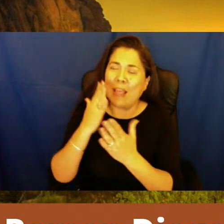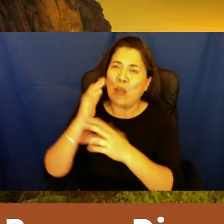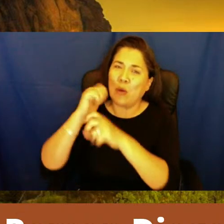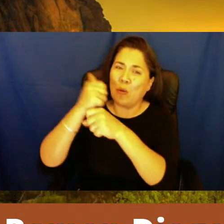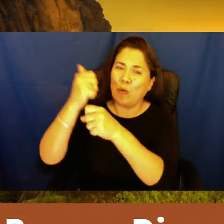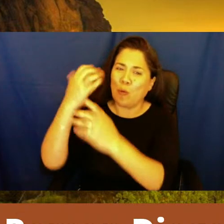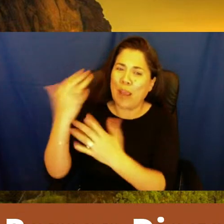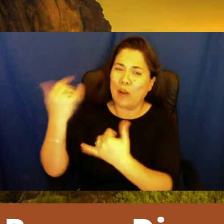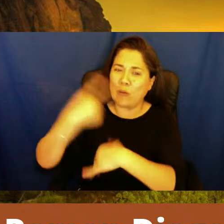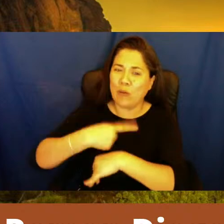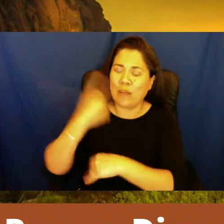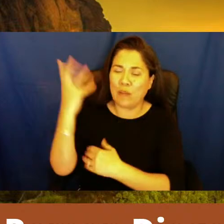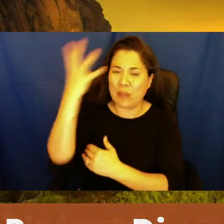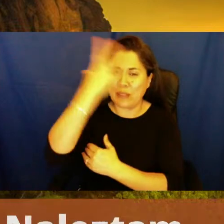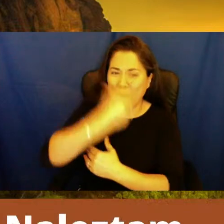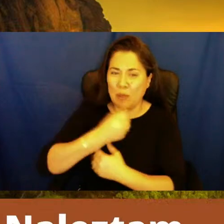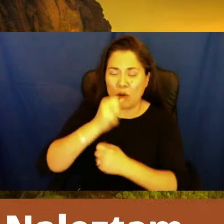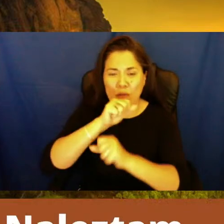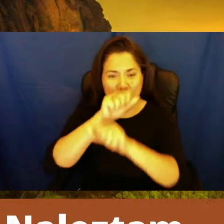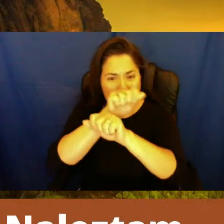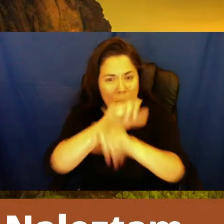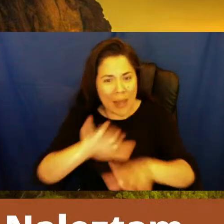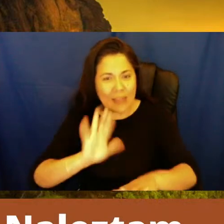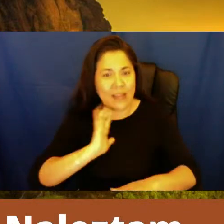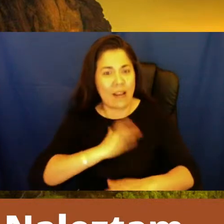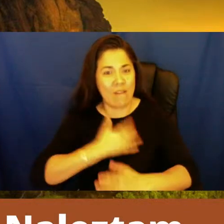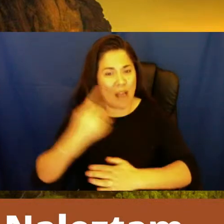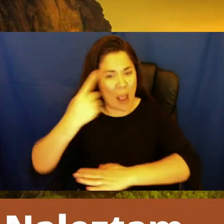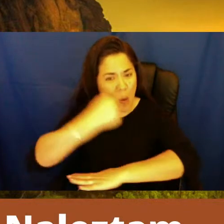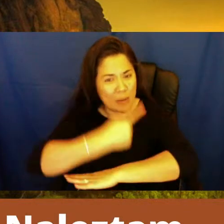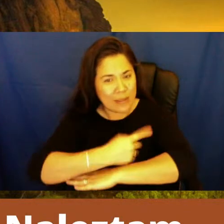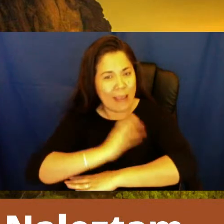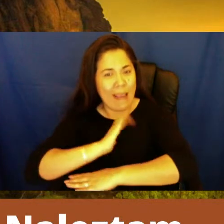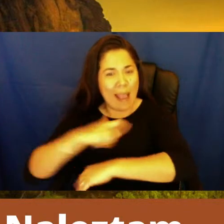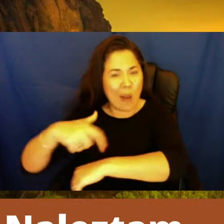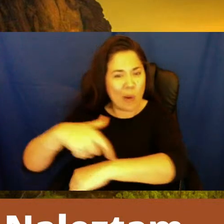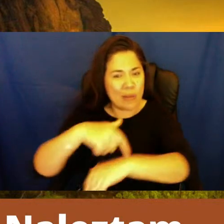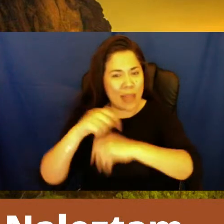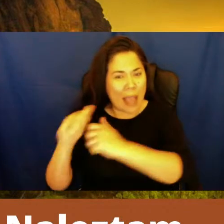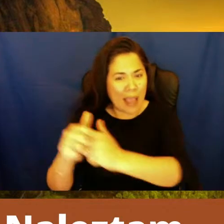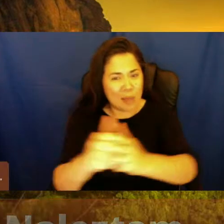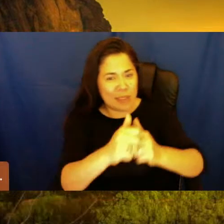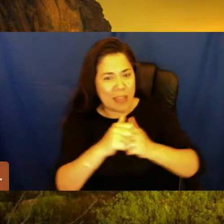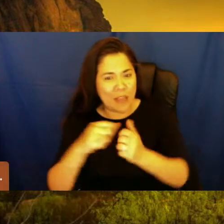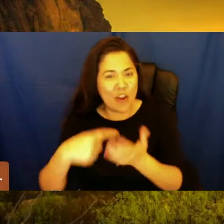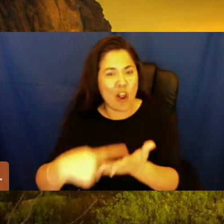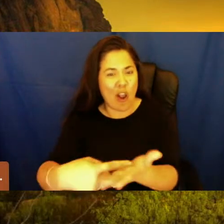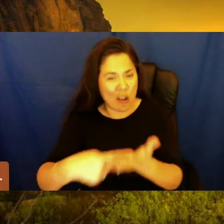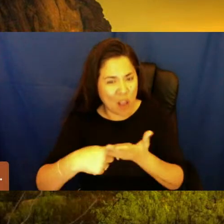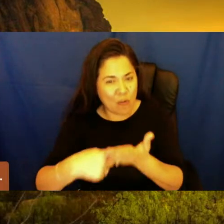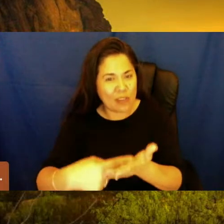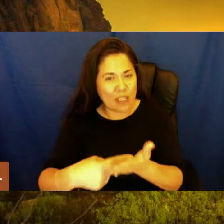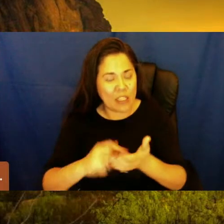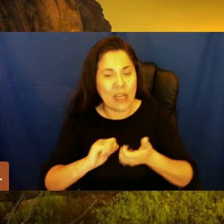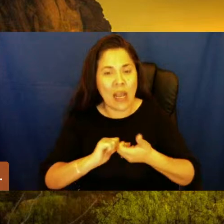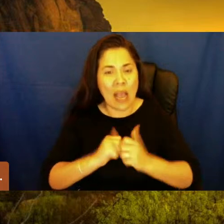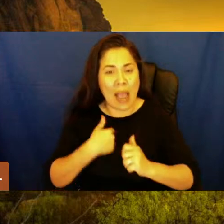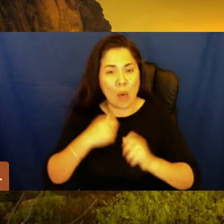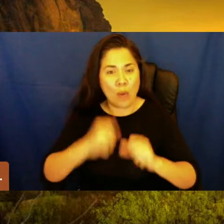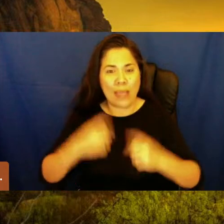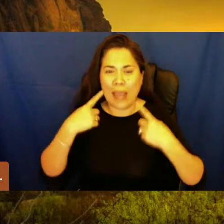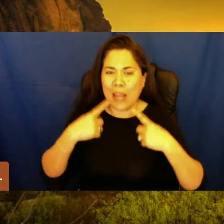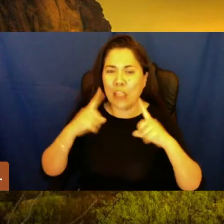beautiful blessing of the day, of this time, this conversations, this way of how we can achieve true